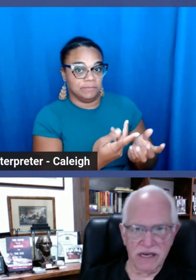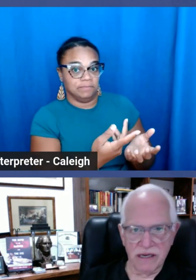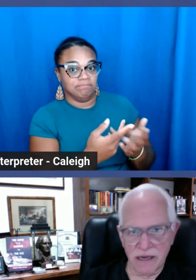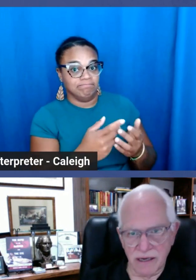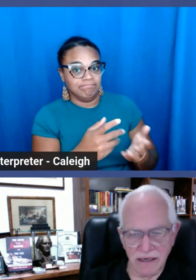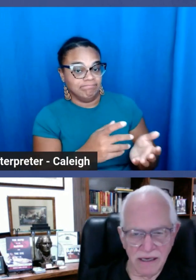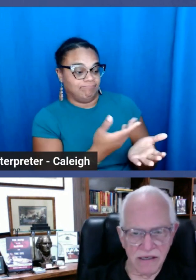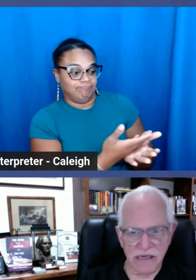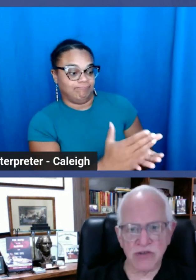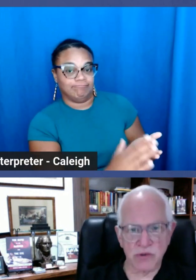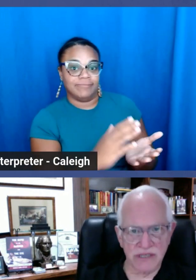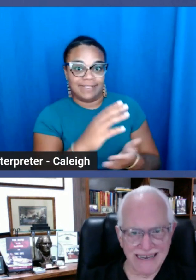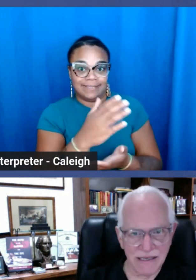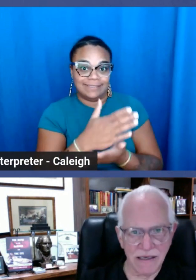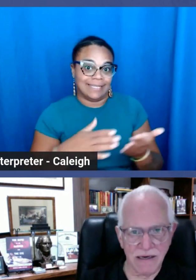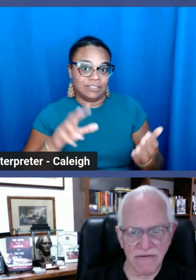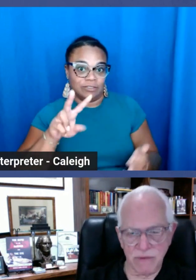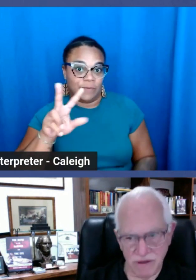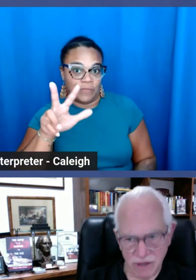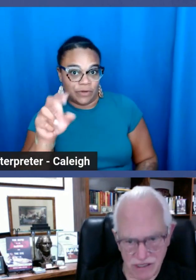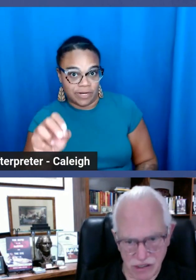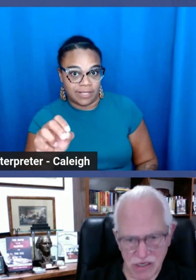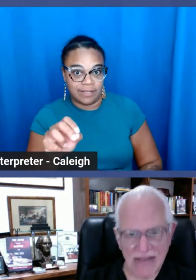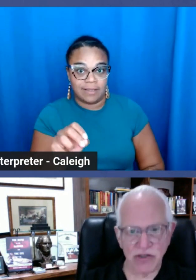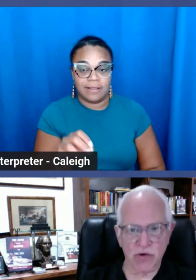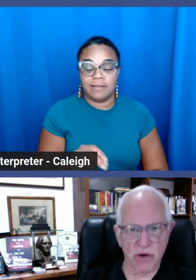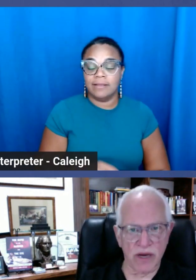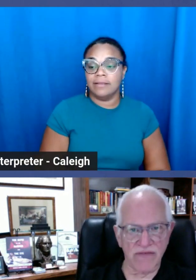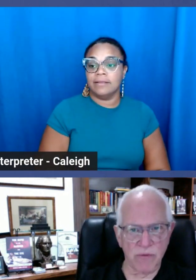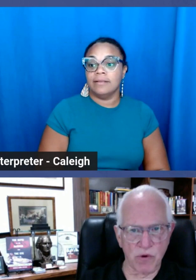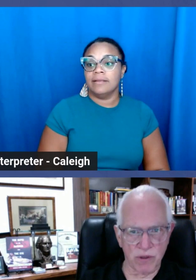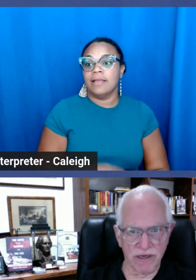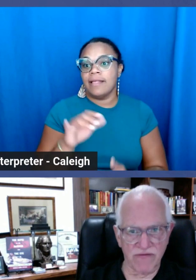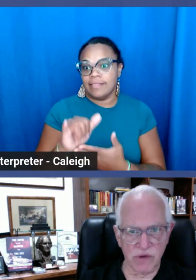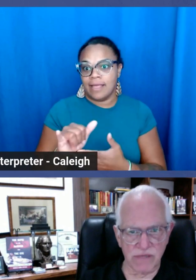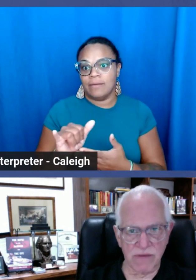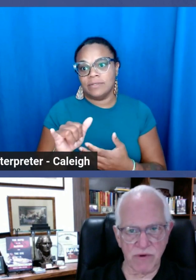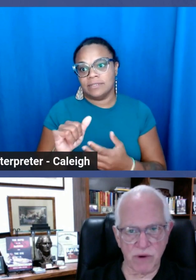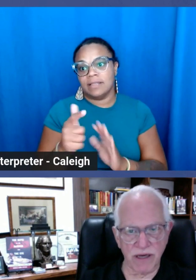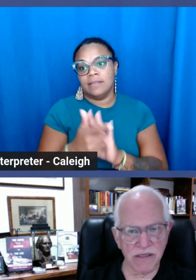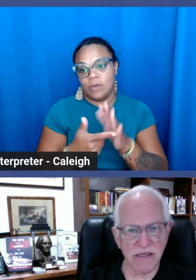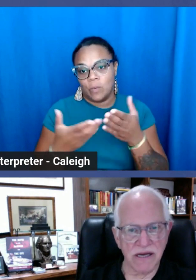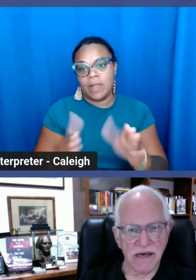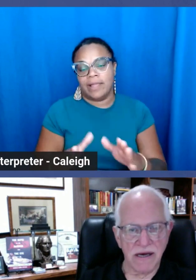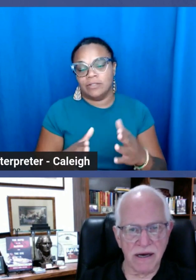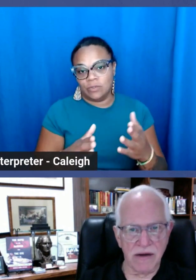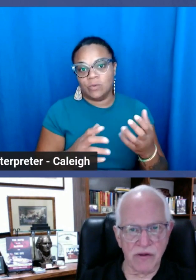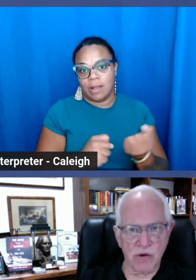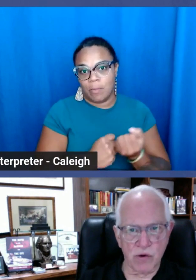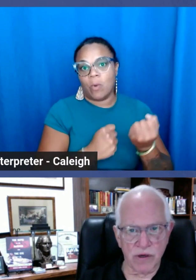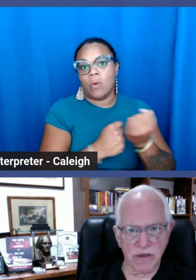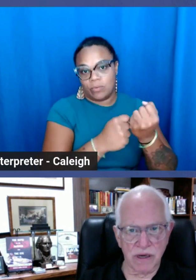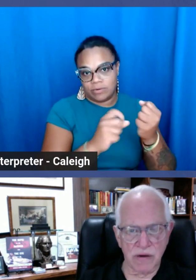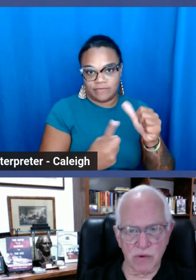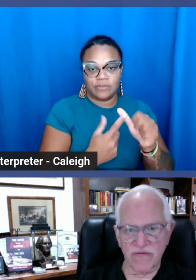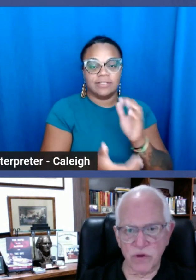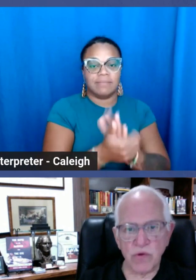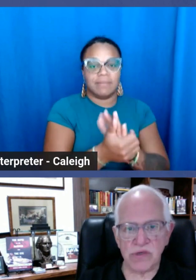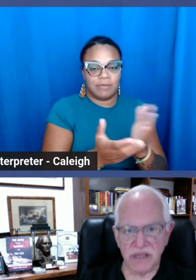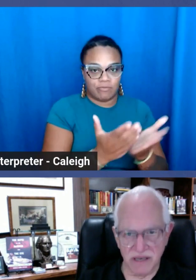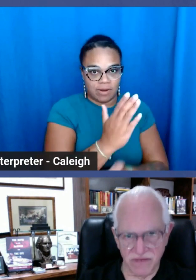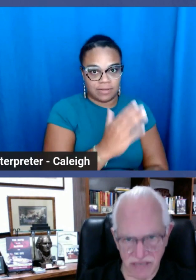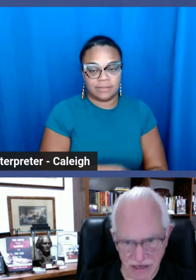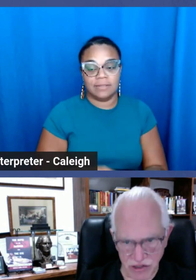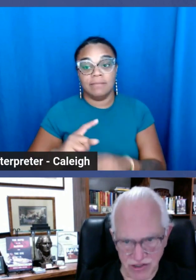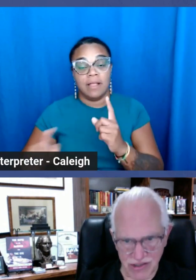was a central tenet of at least a statutory way of upholding First Amendment rights. The court